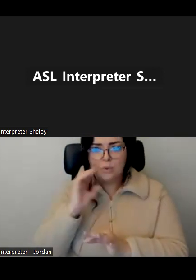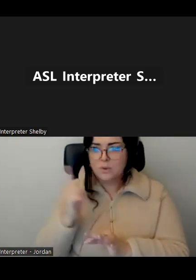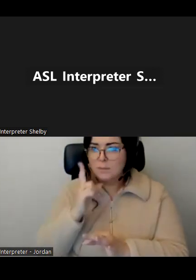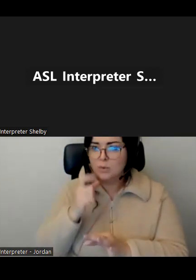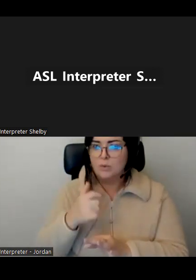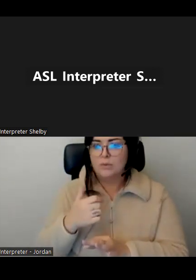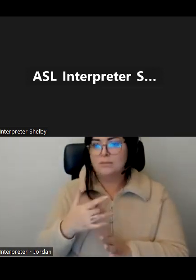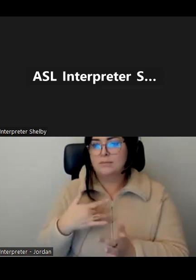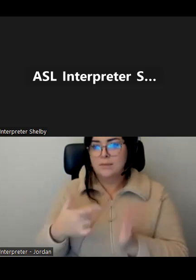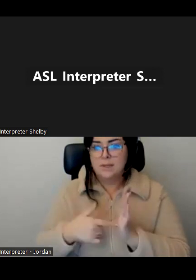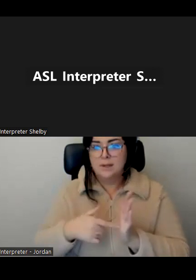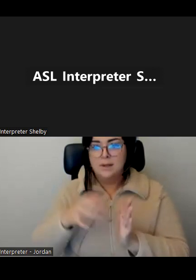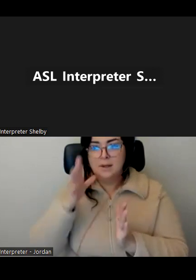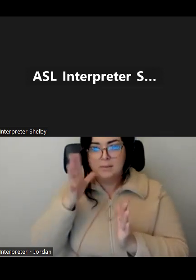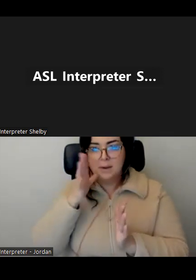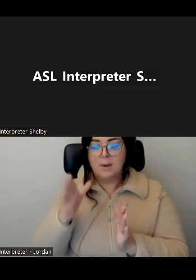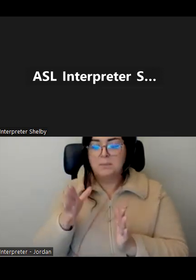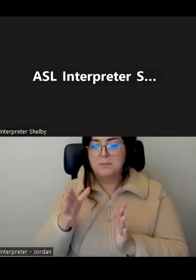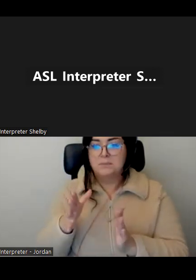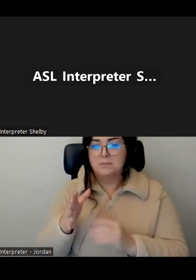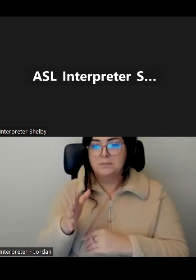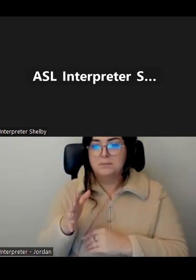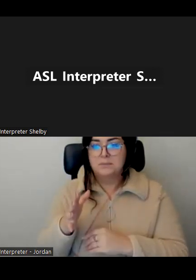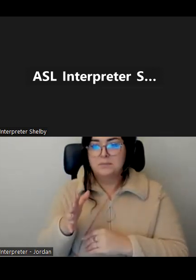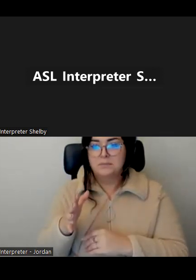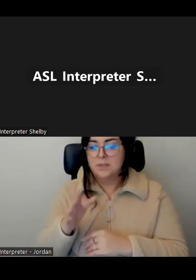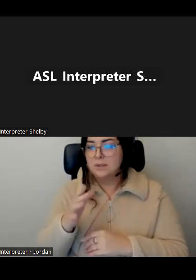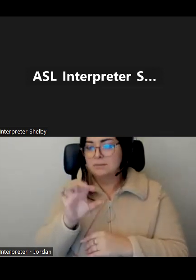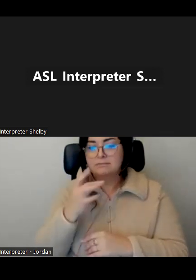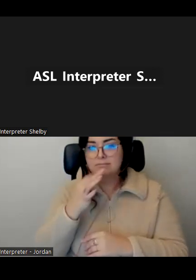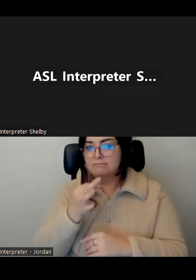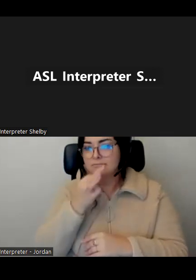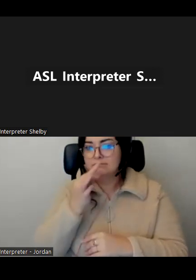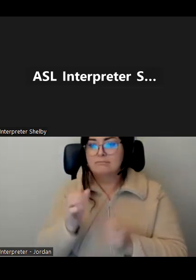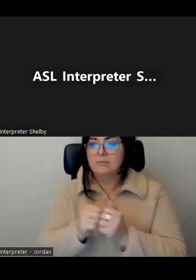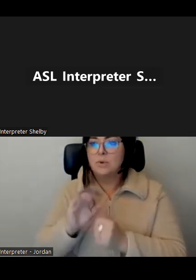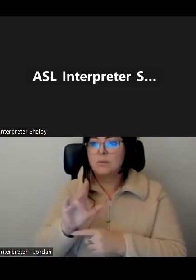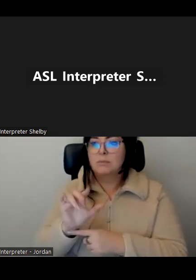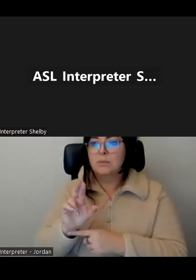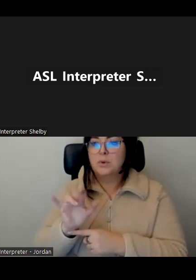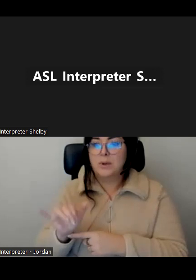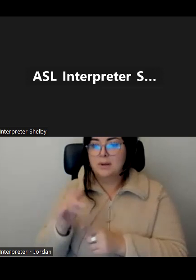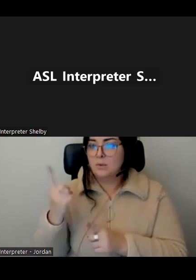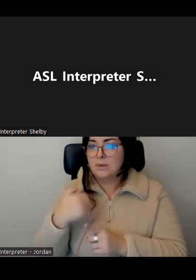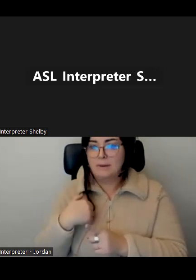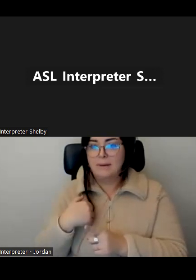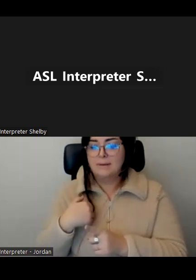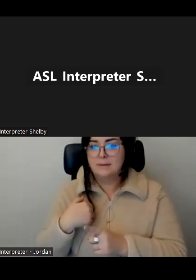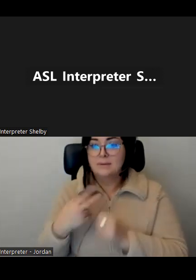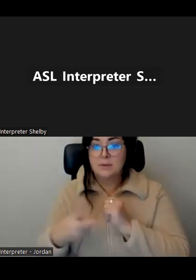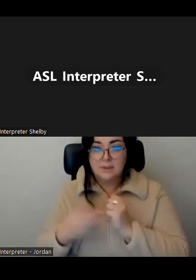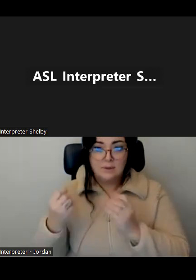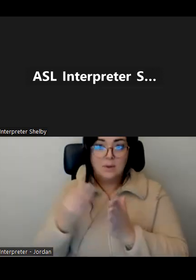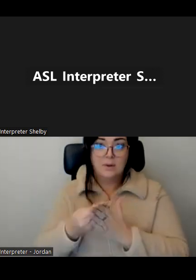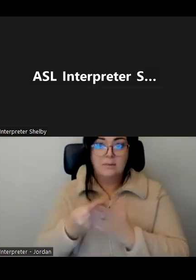my mom keeps me supplied in blueberries. So that's always great and saves a lot of money.